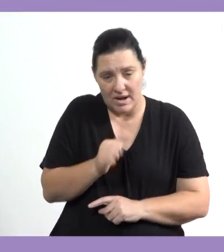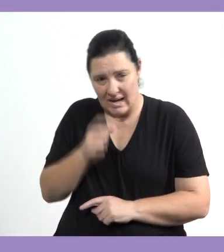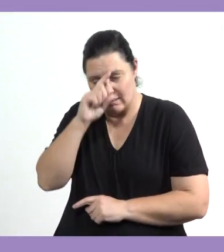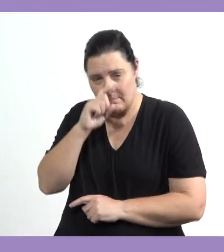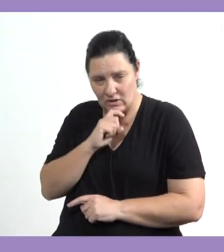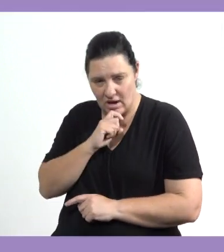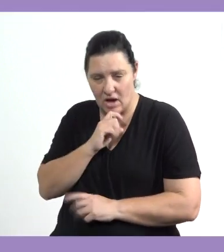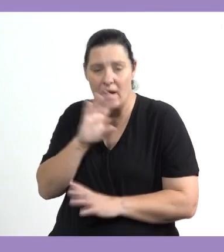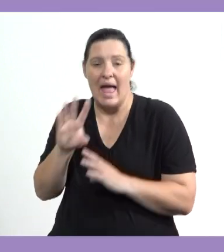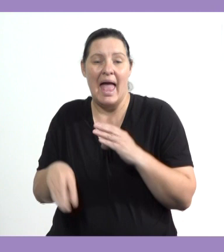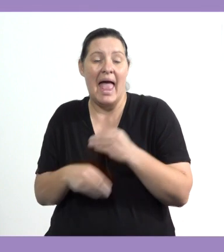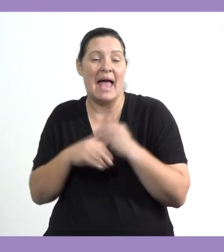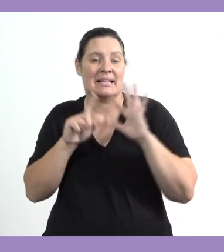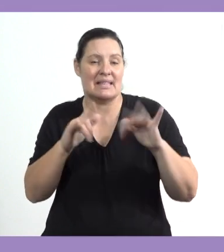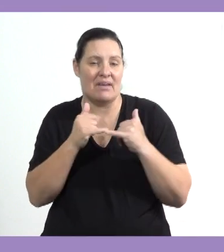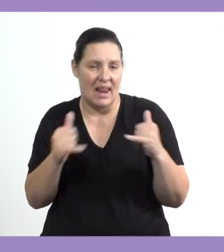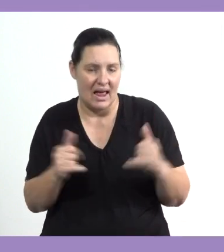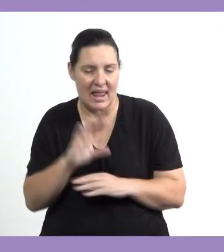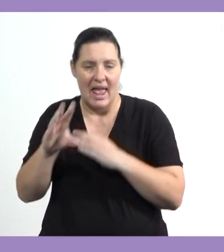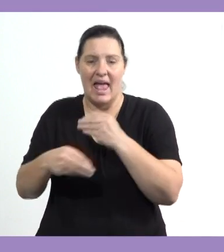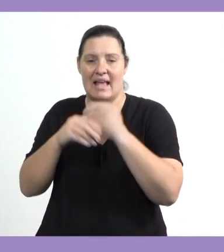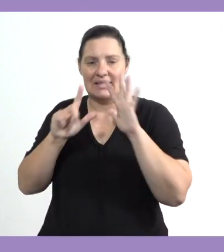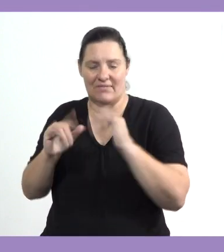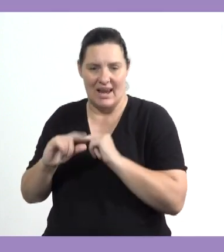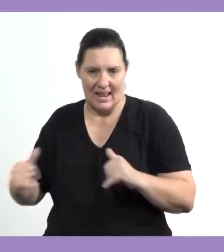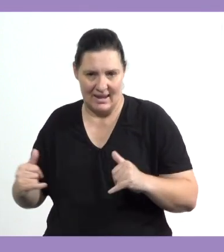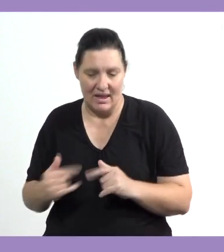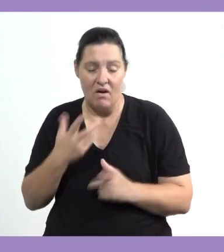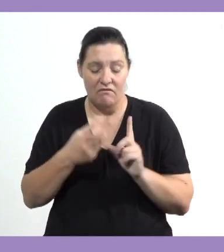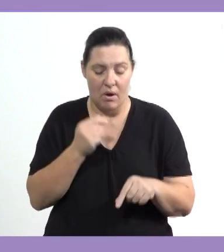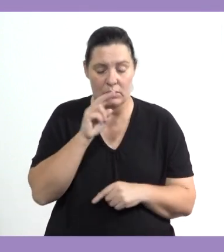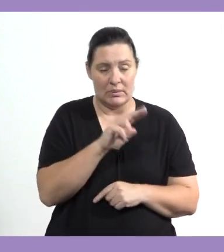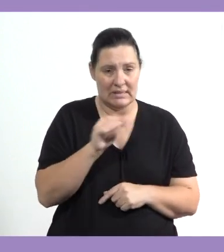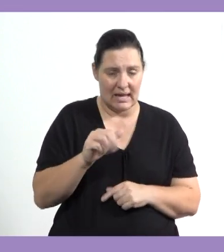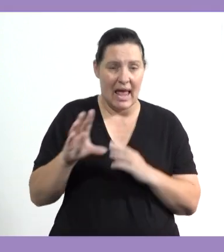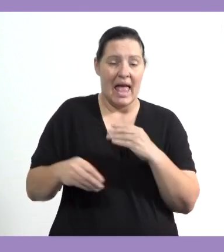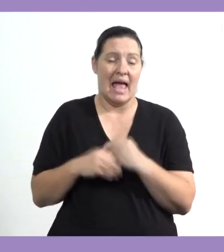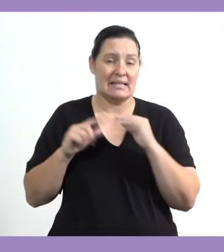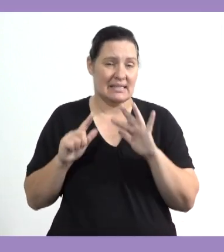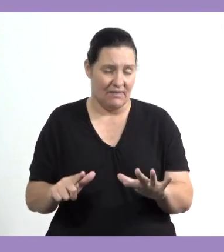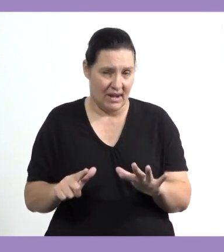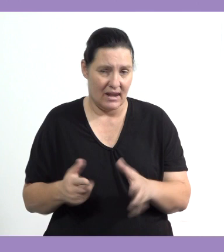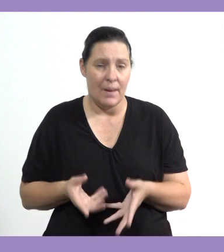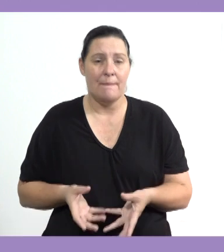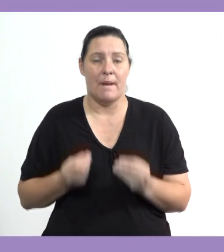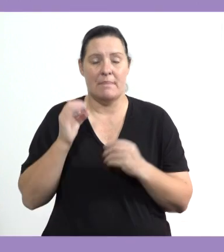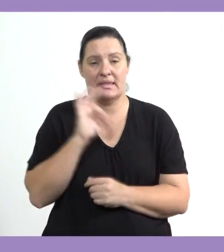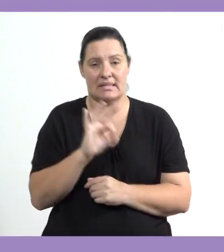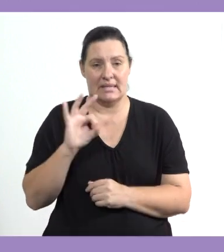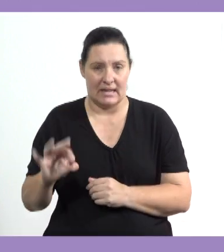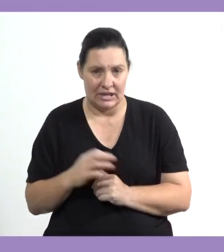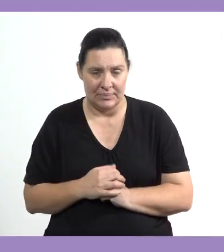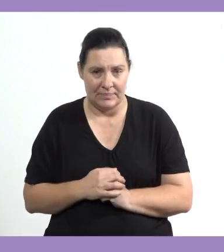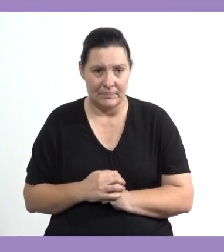to the next, we are adding 7 lines. So from 26, if we add 7, that gives us